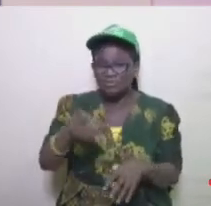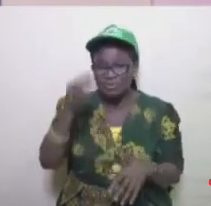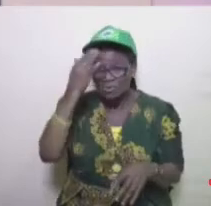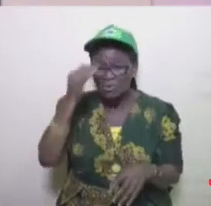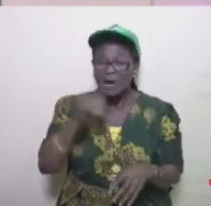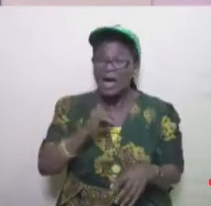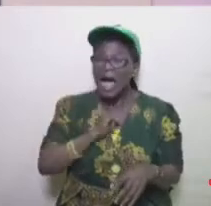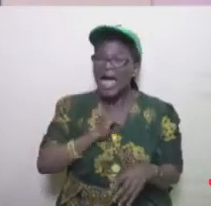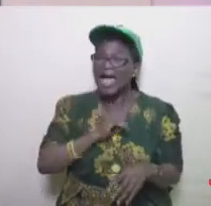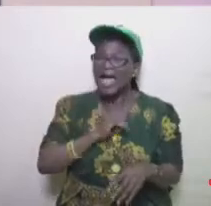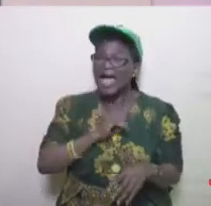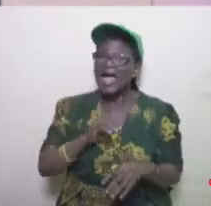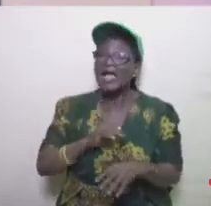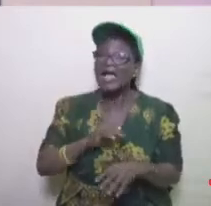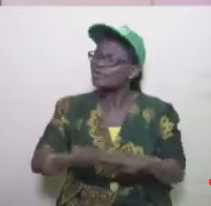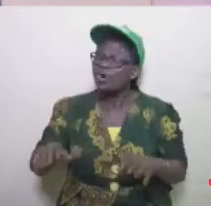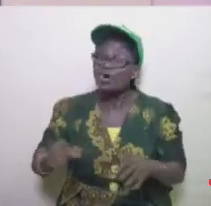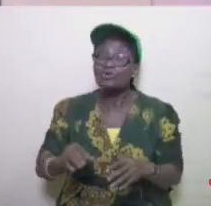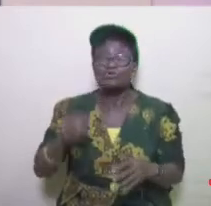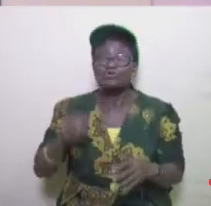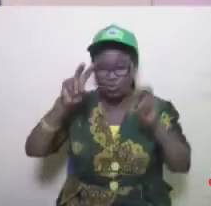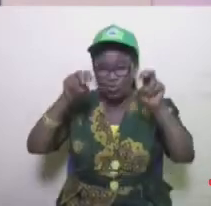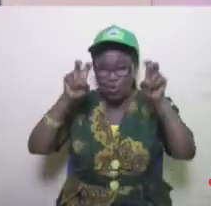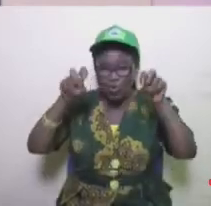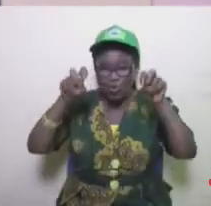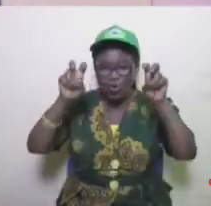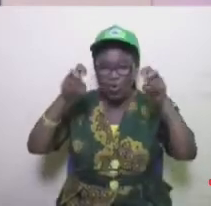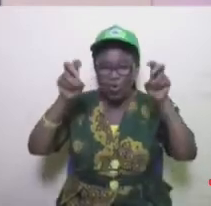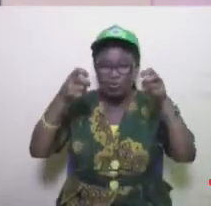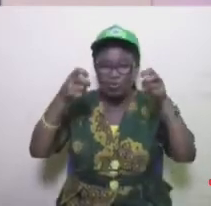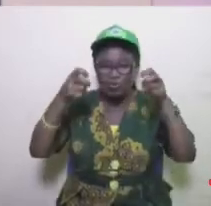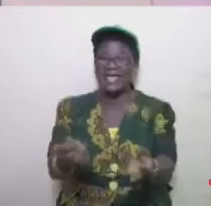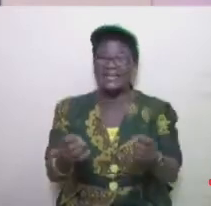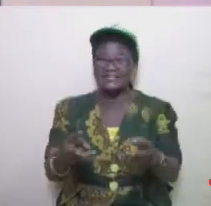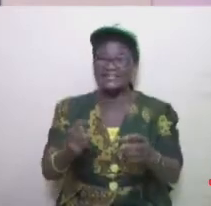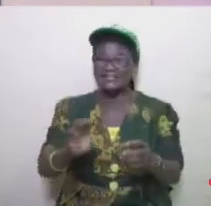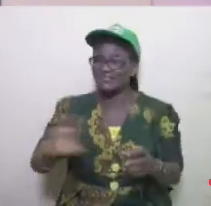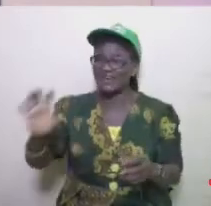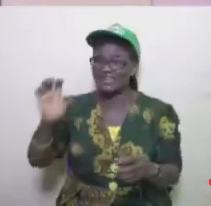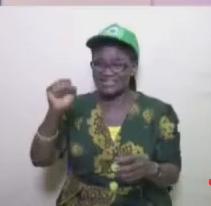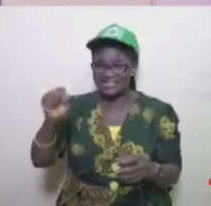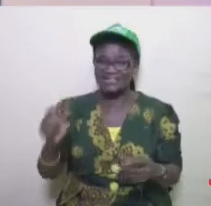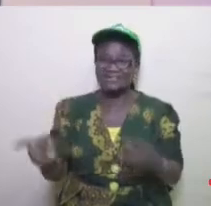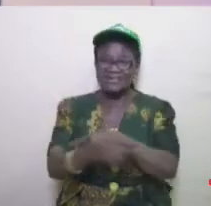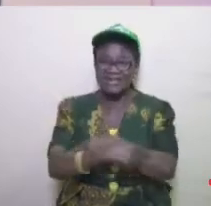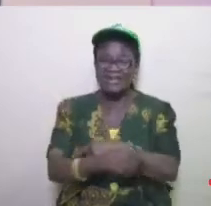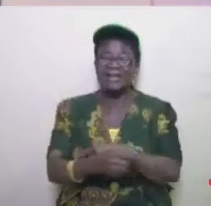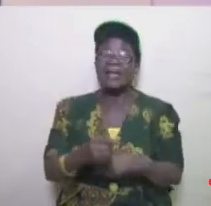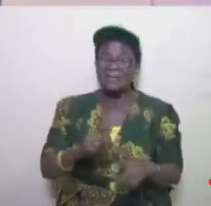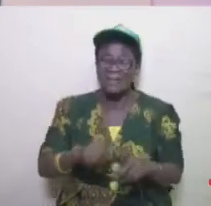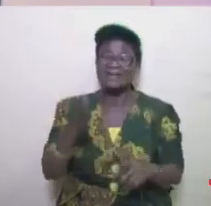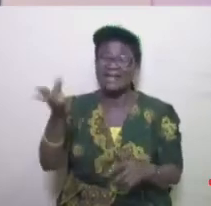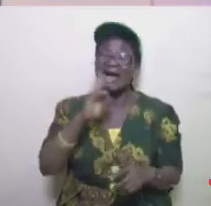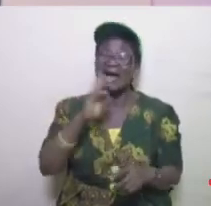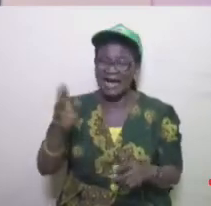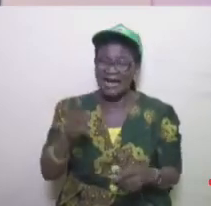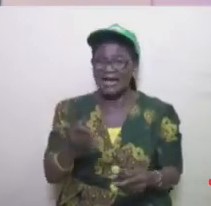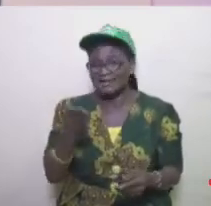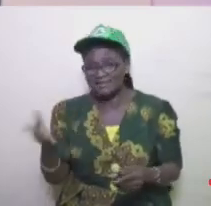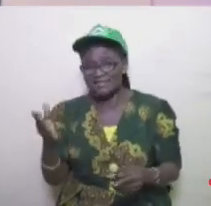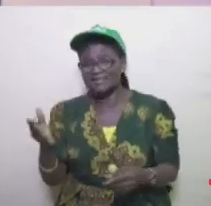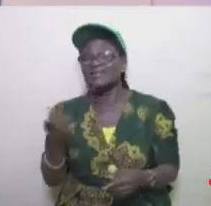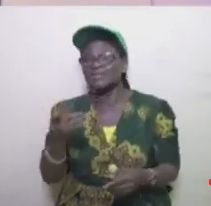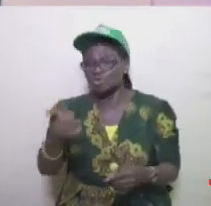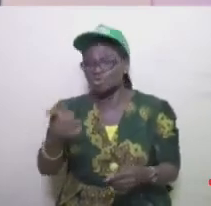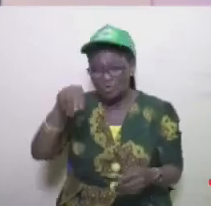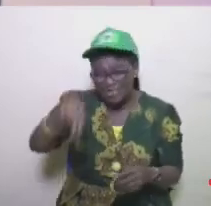because there are no verses to quote, but there are things that you need to bear in mind, something that can just